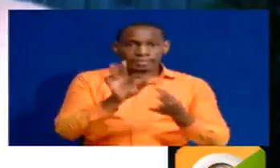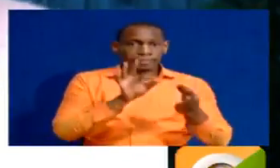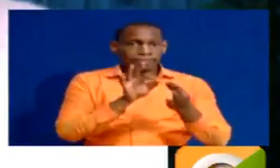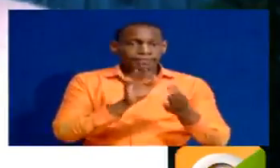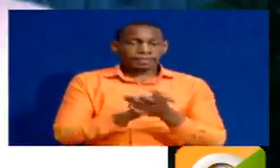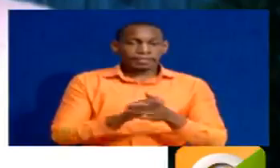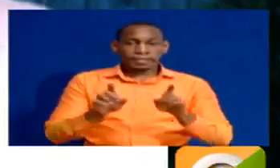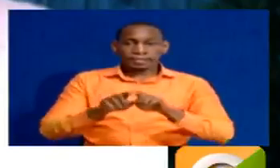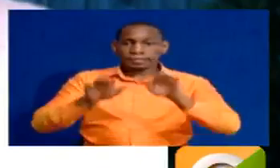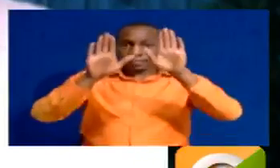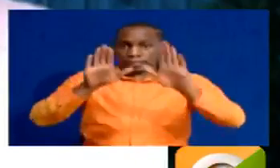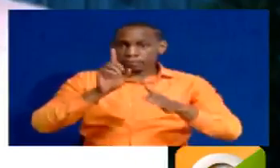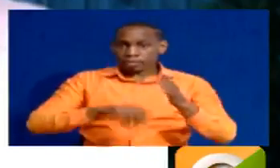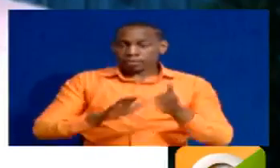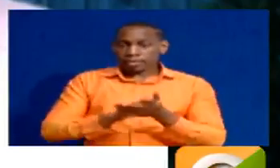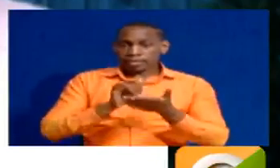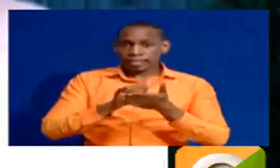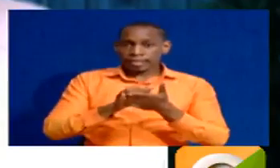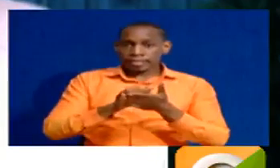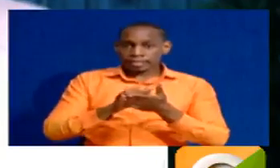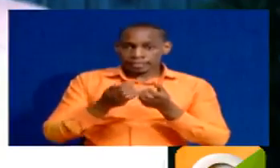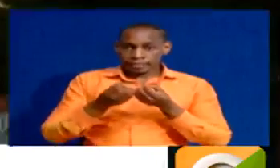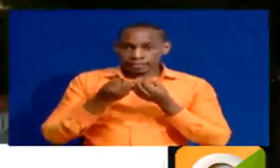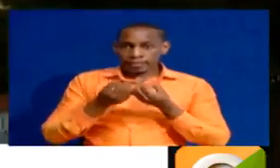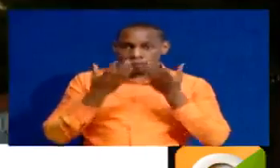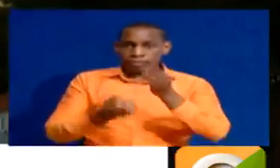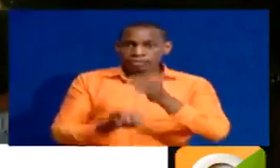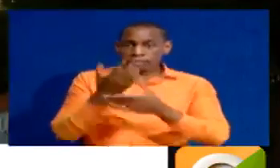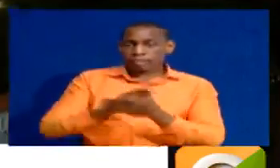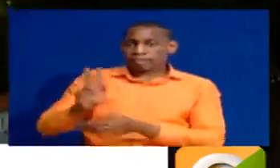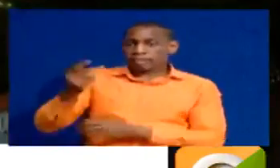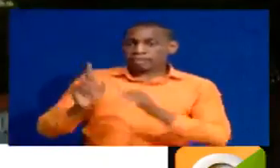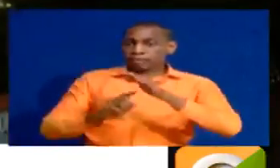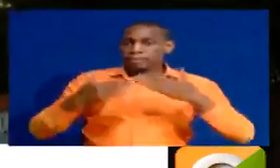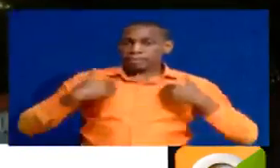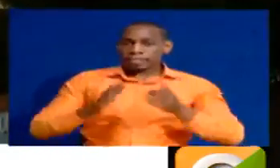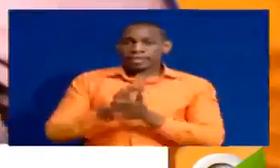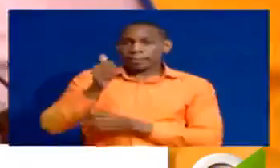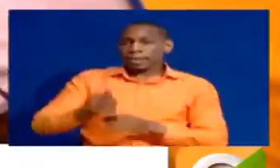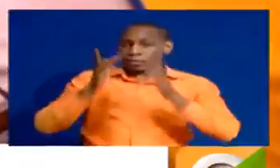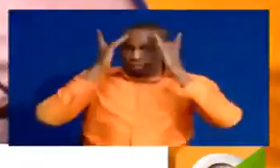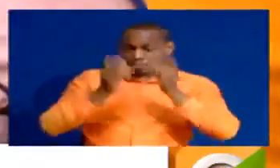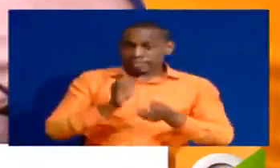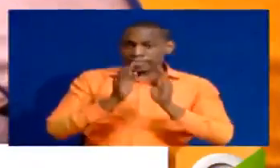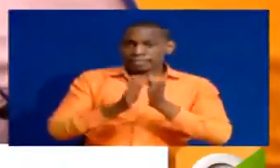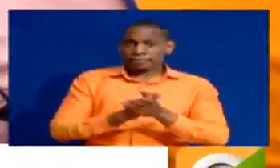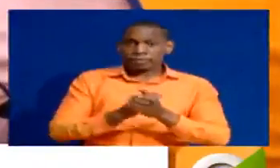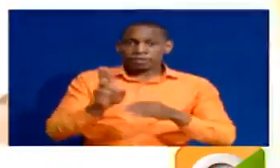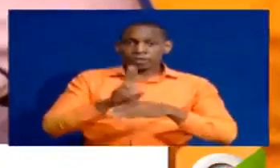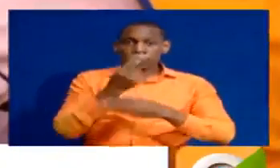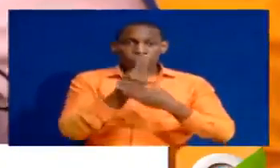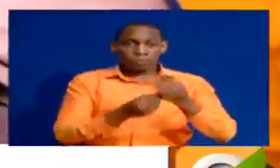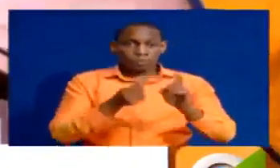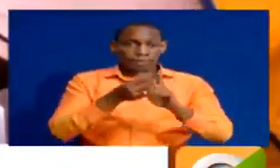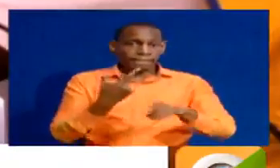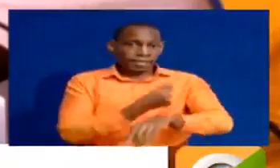specific, and it is important that these data are being generated. In Kenya, the Ministry of Health is yet to determine whether or not the mix and